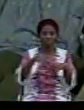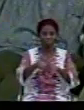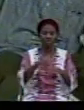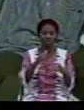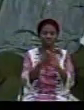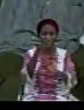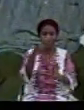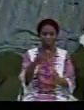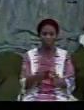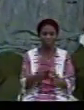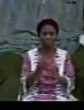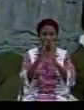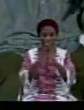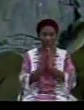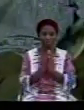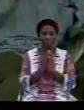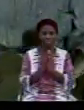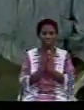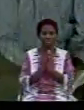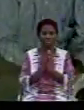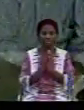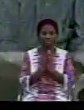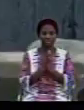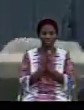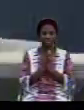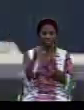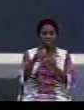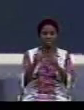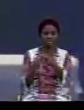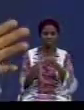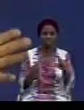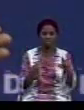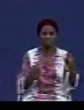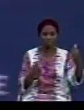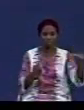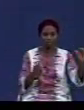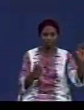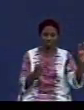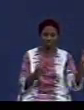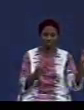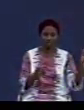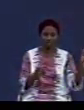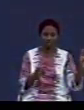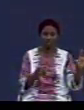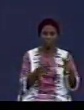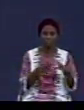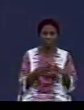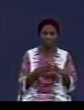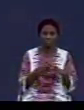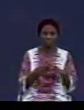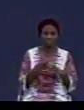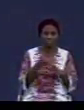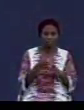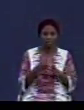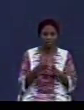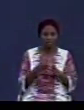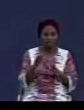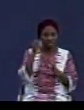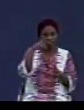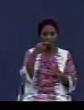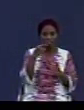Jesus' name. Look at verse 16. In verse 16, it says,